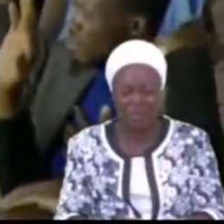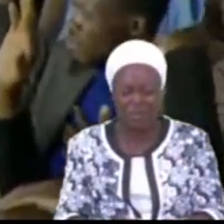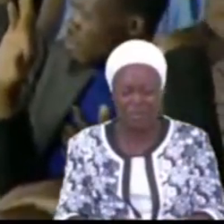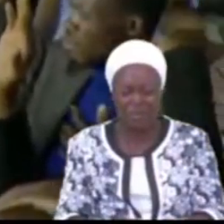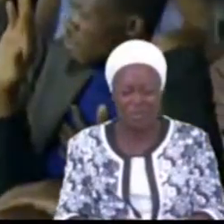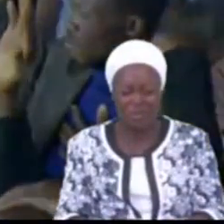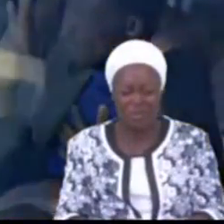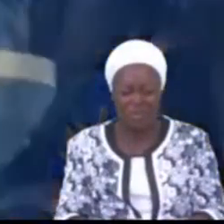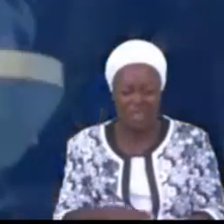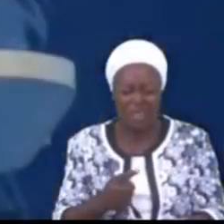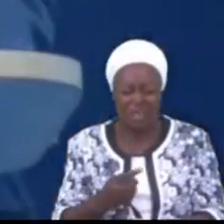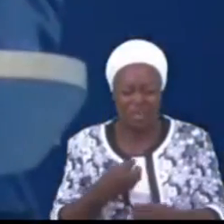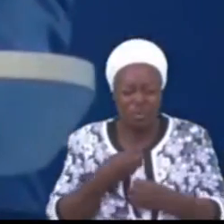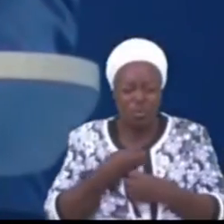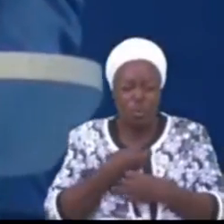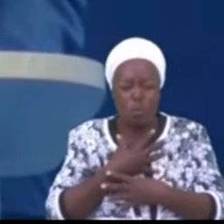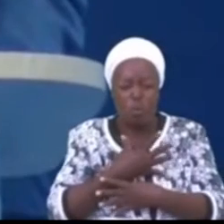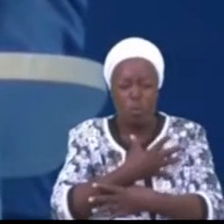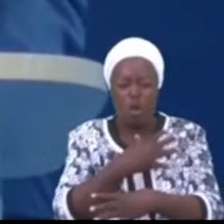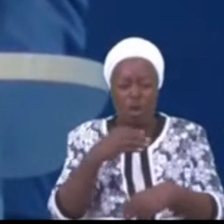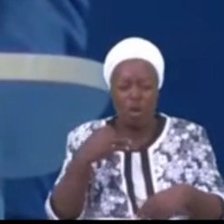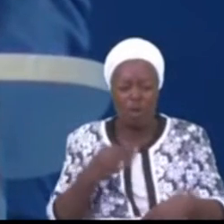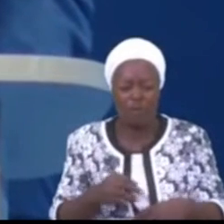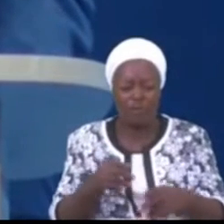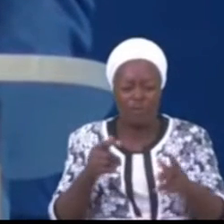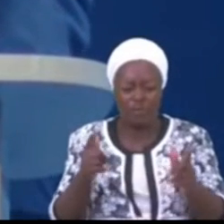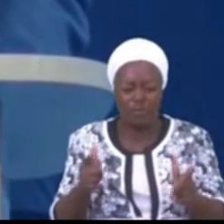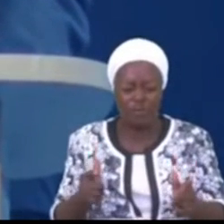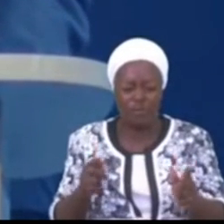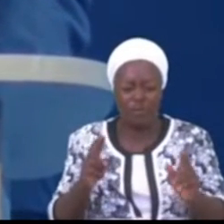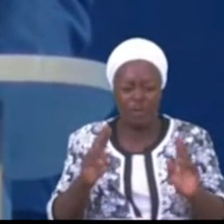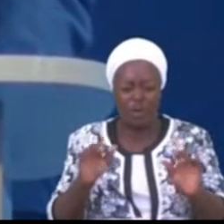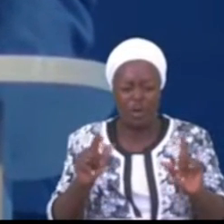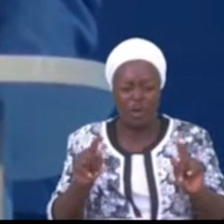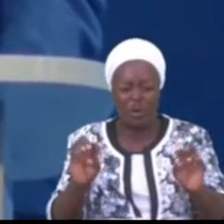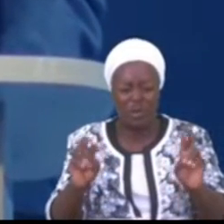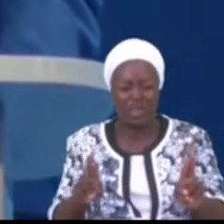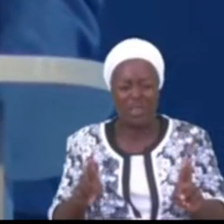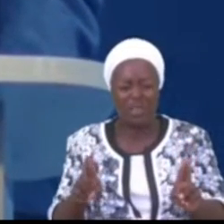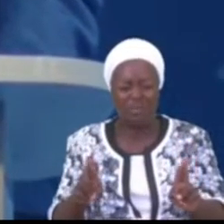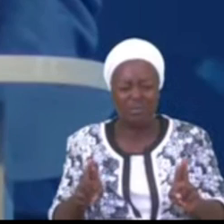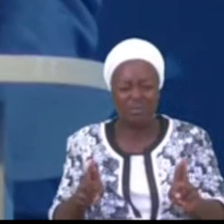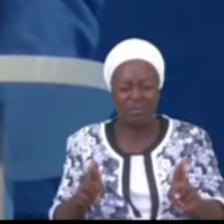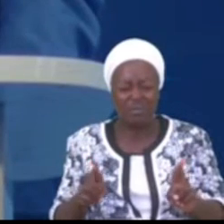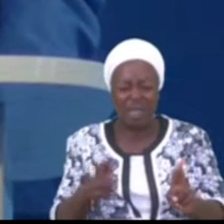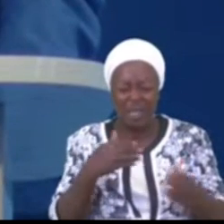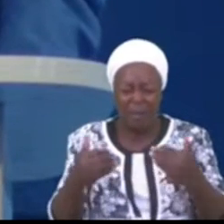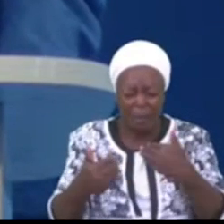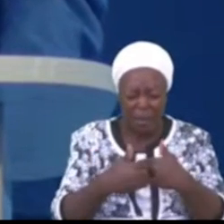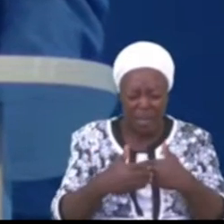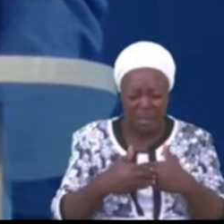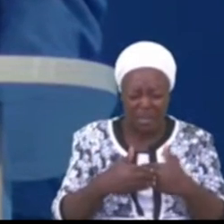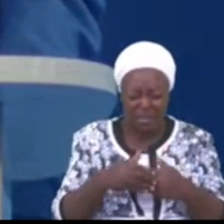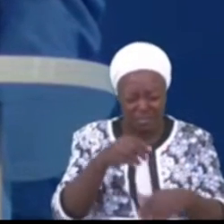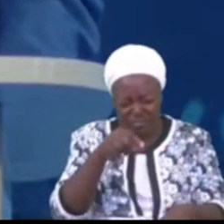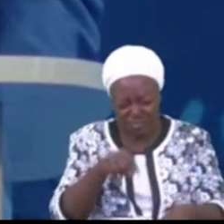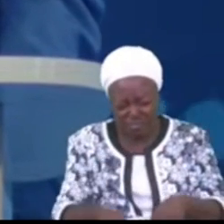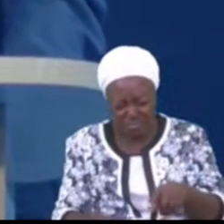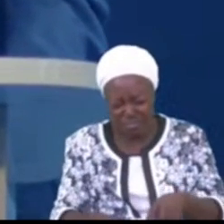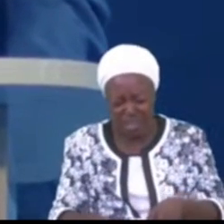The swelling of goiter, hunchback, elephantiasis,